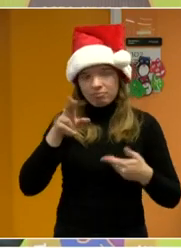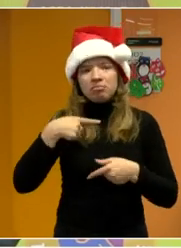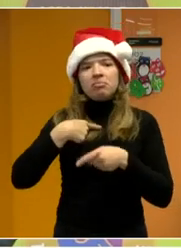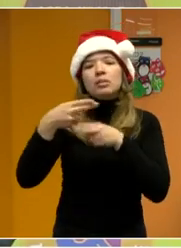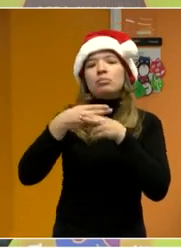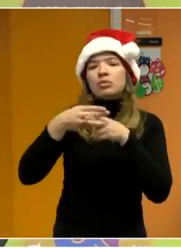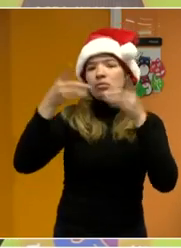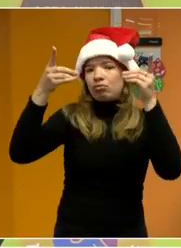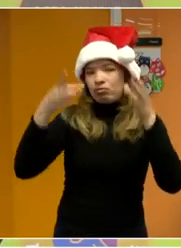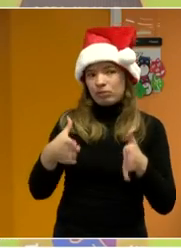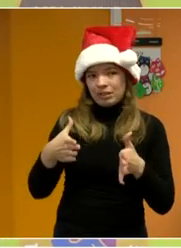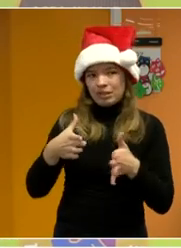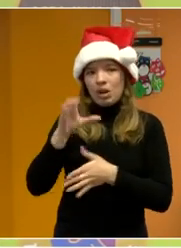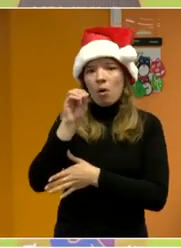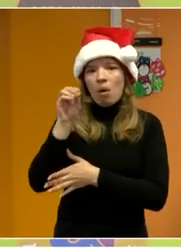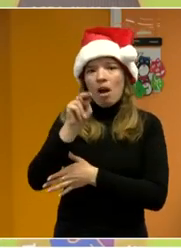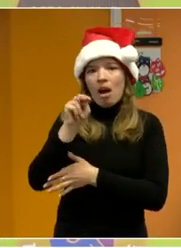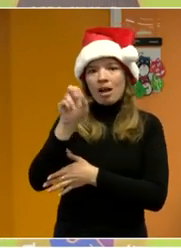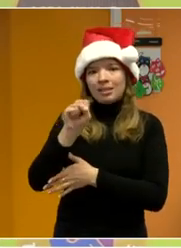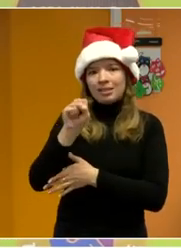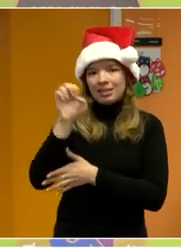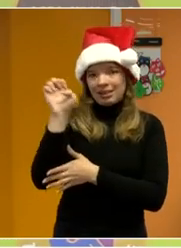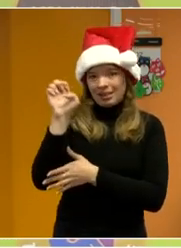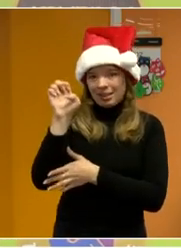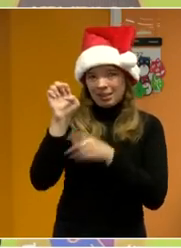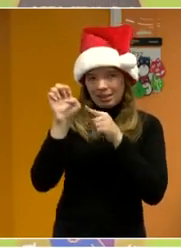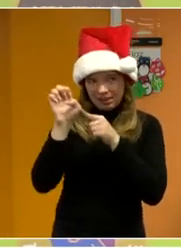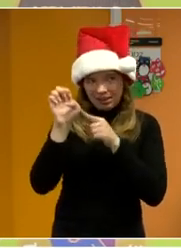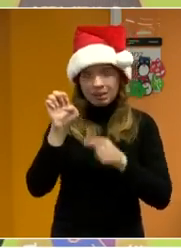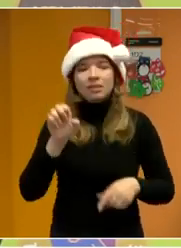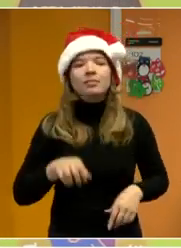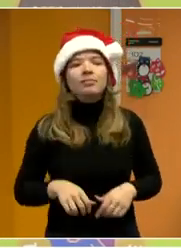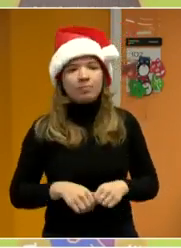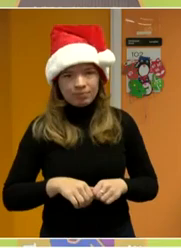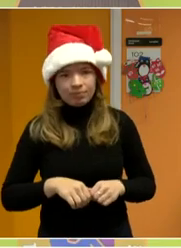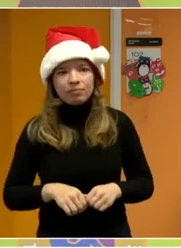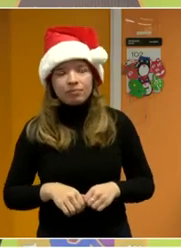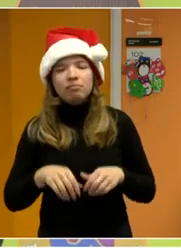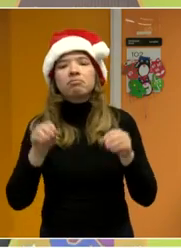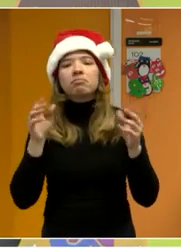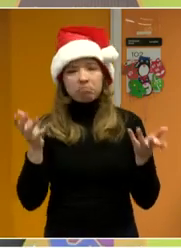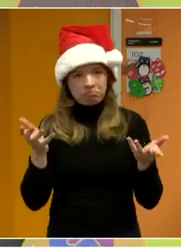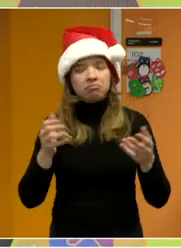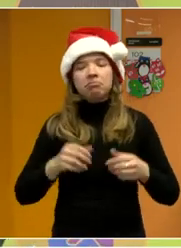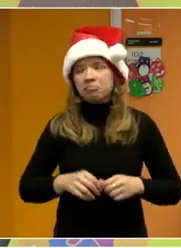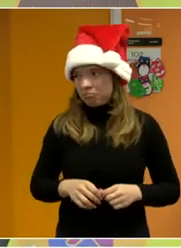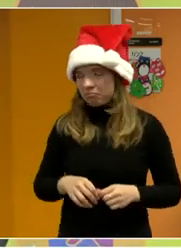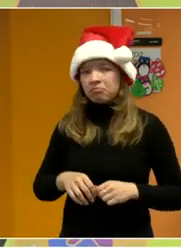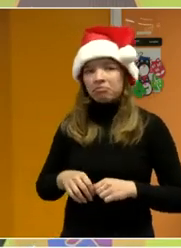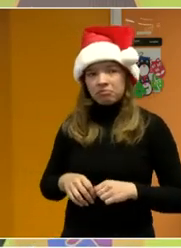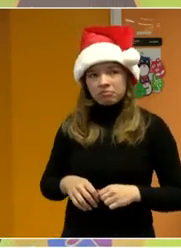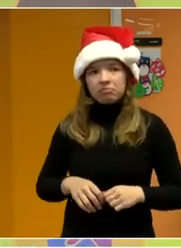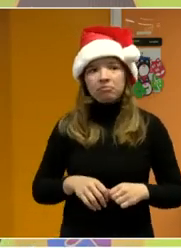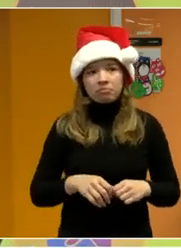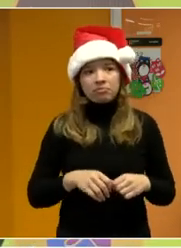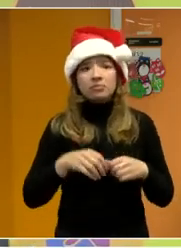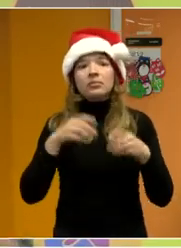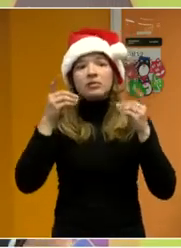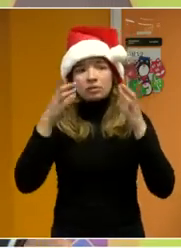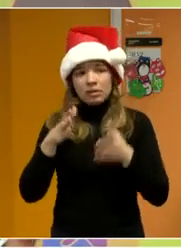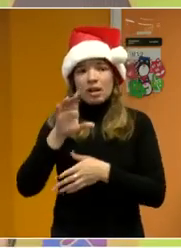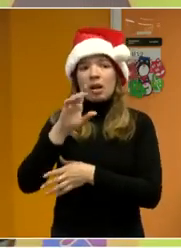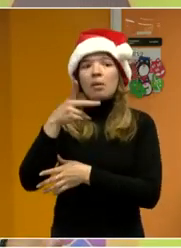ONES office, the Office of Neighborhood Safety and Engagement, and also the Director of the DC Department of Parks and Recreation. And the Mayor